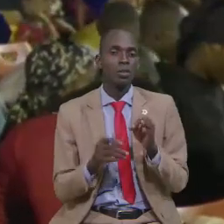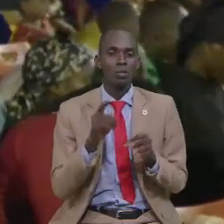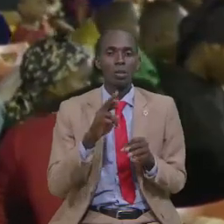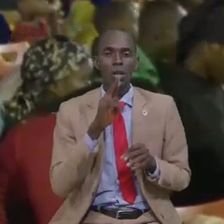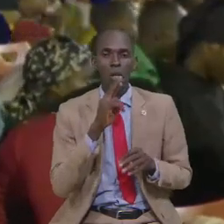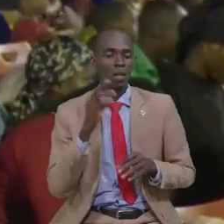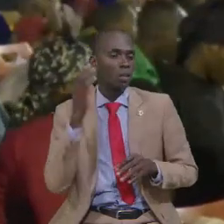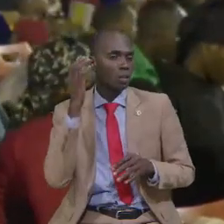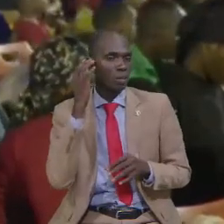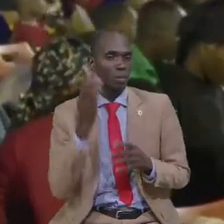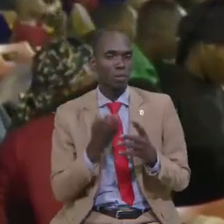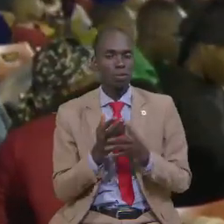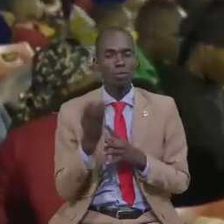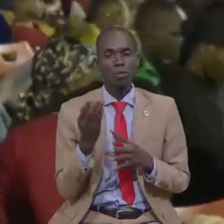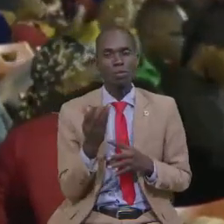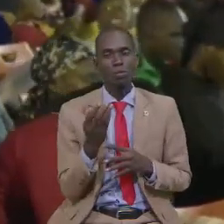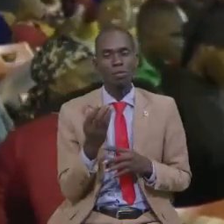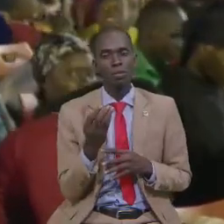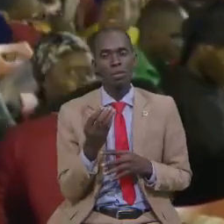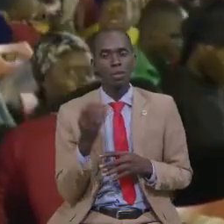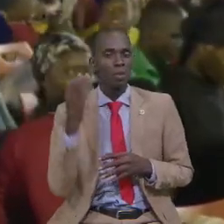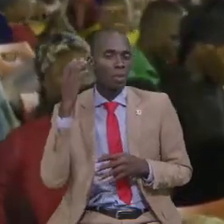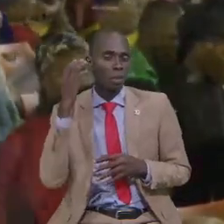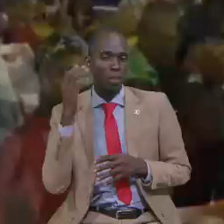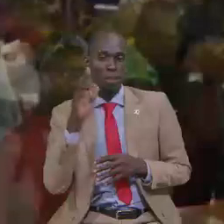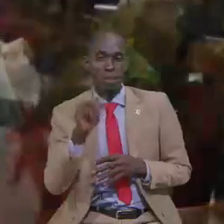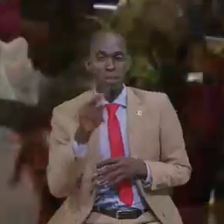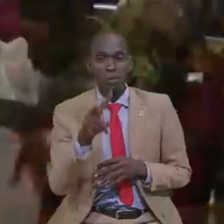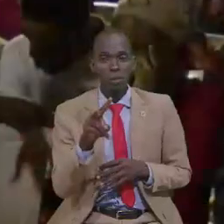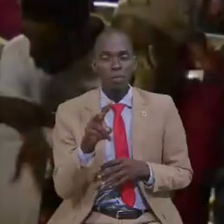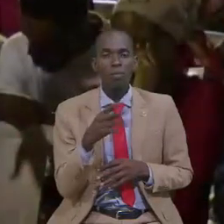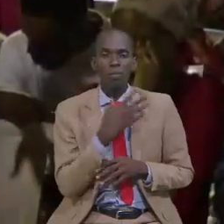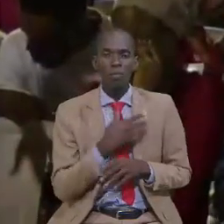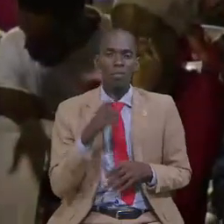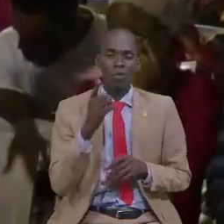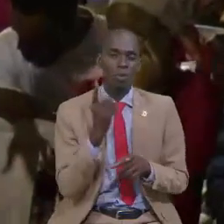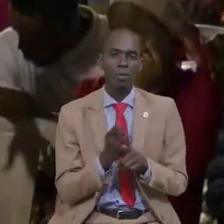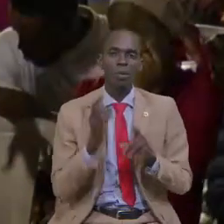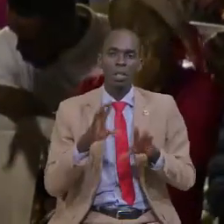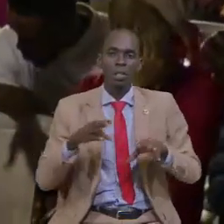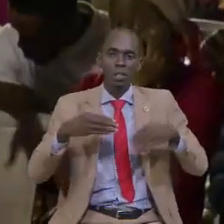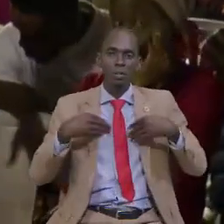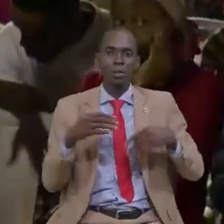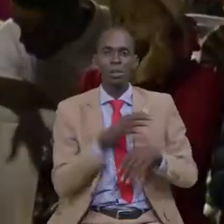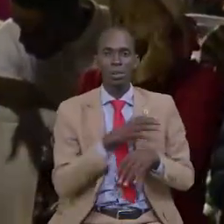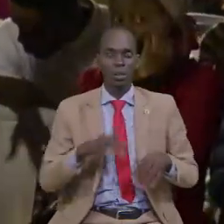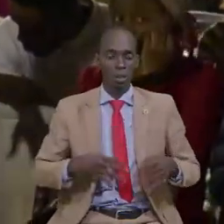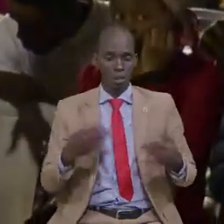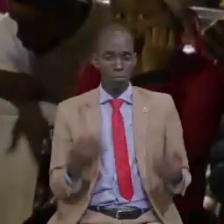or television, and you just gave your life to Christ, send your